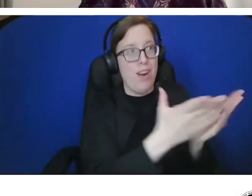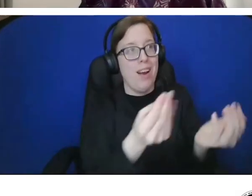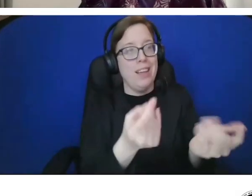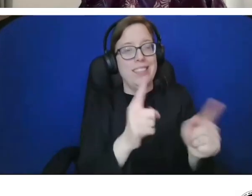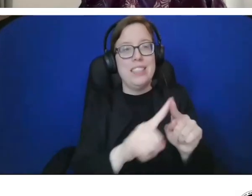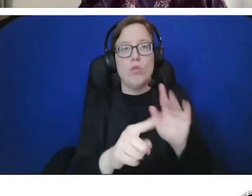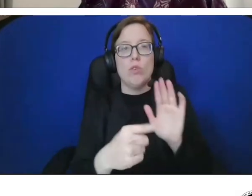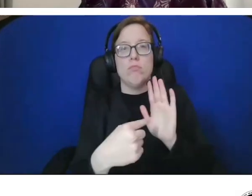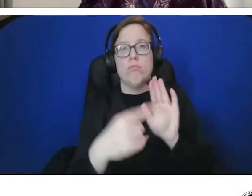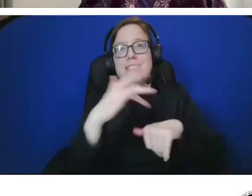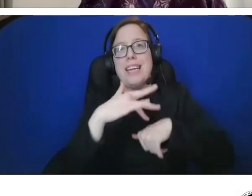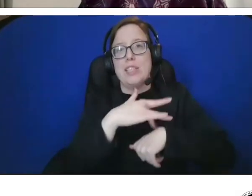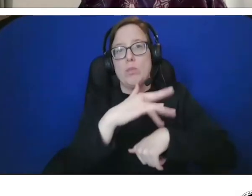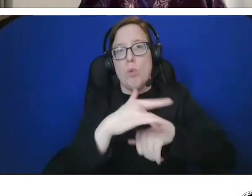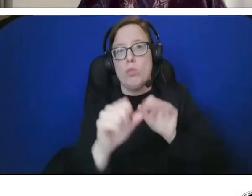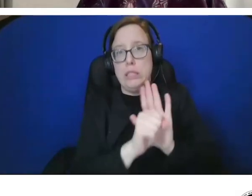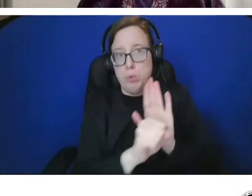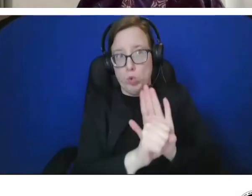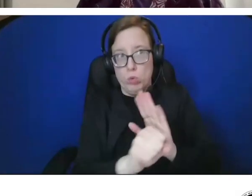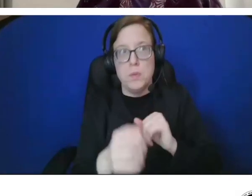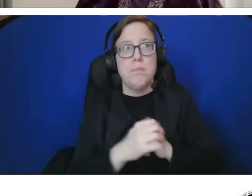of tangible symbols.